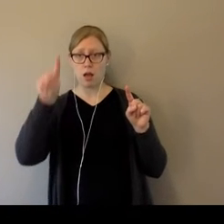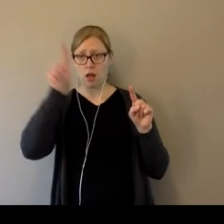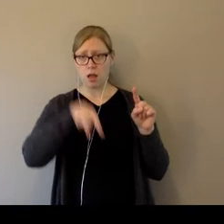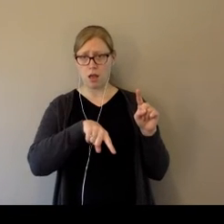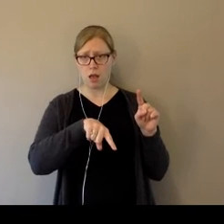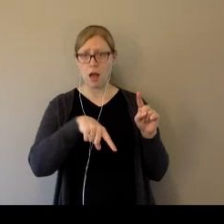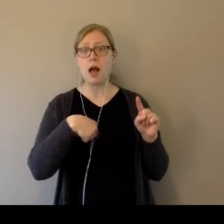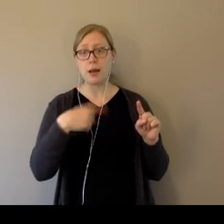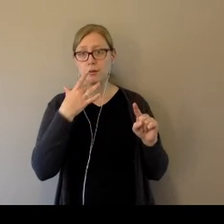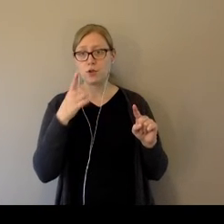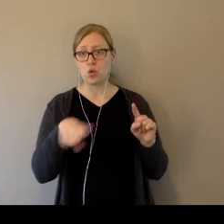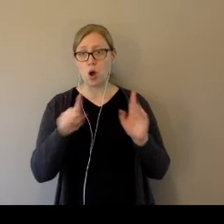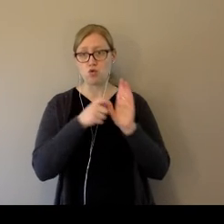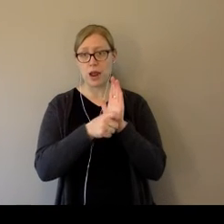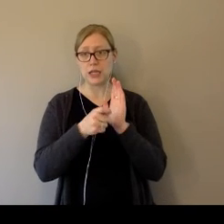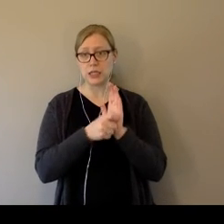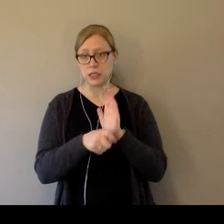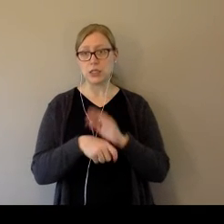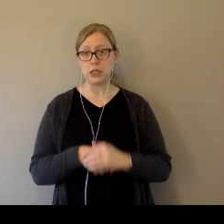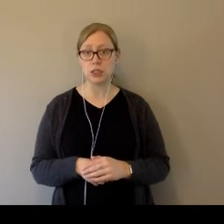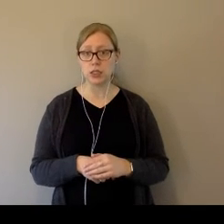out.